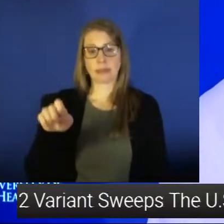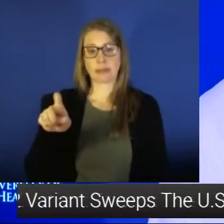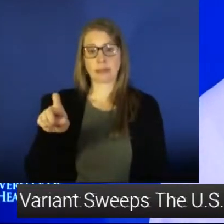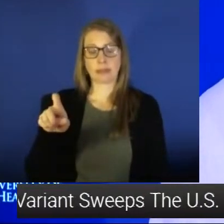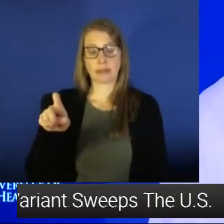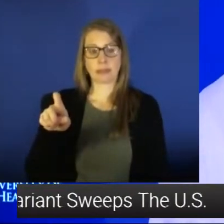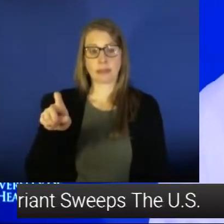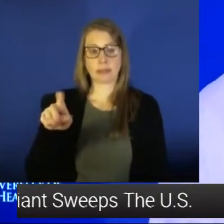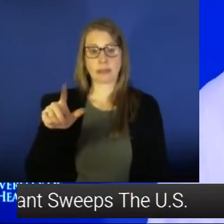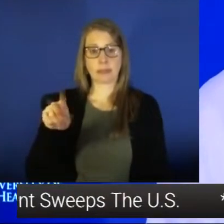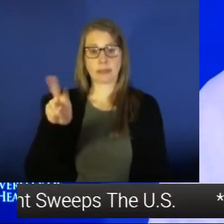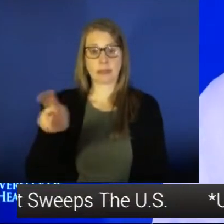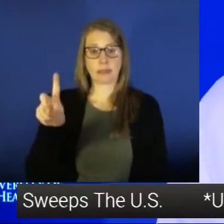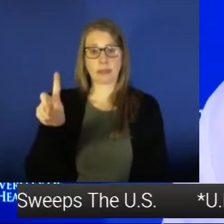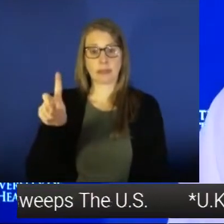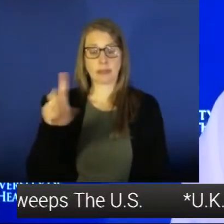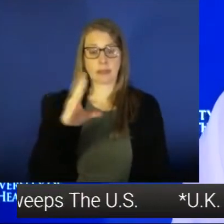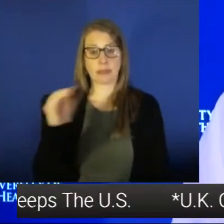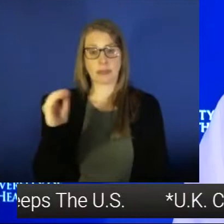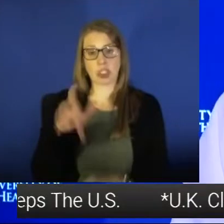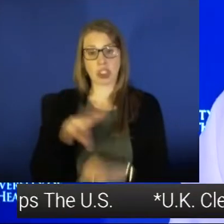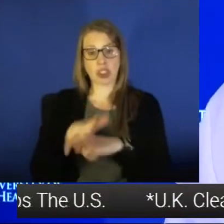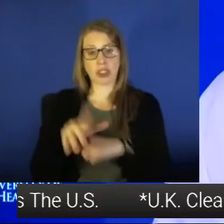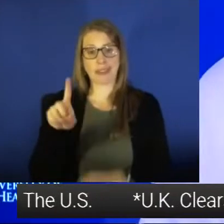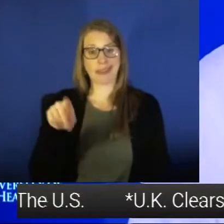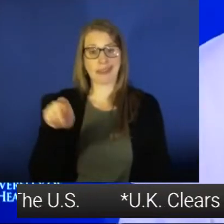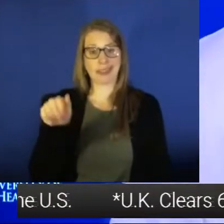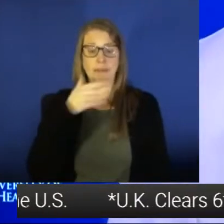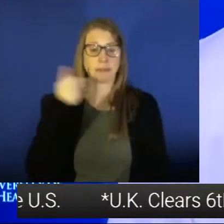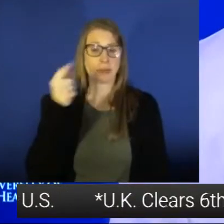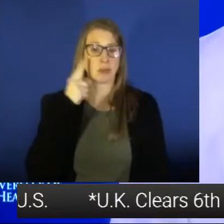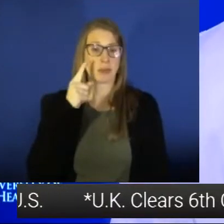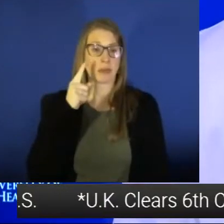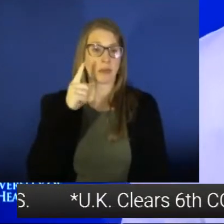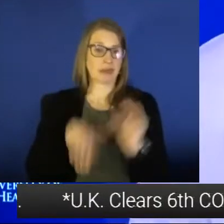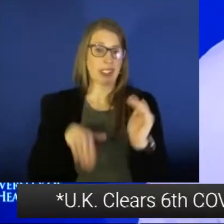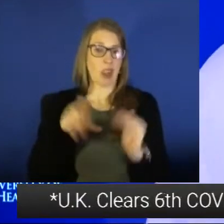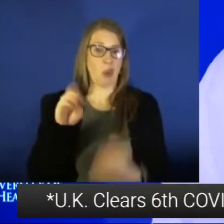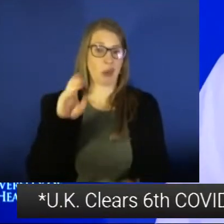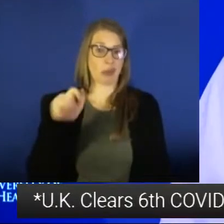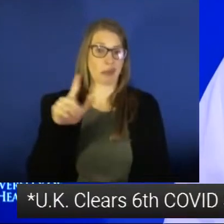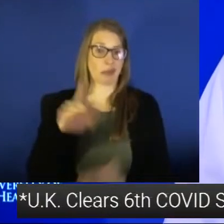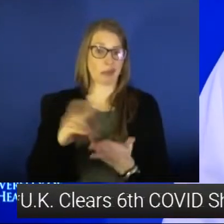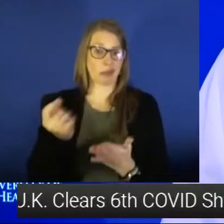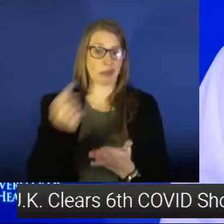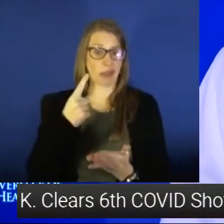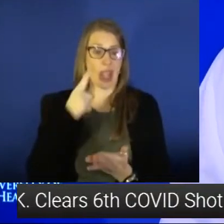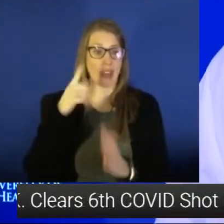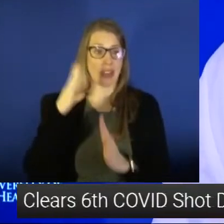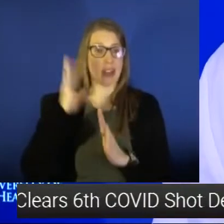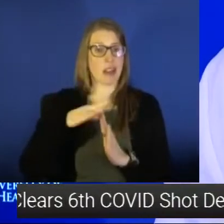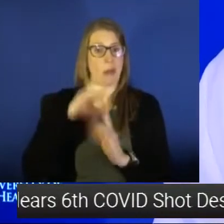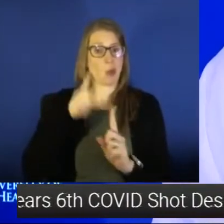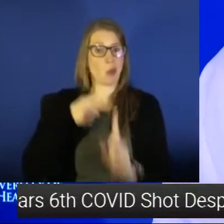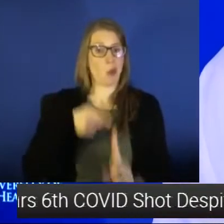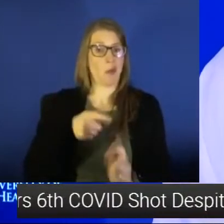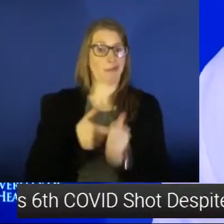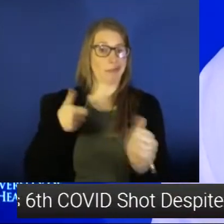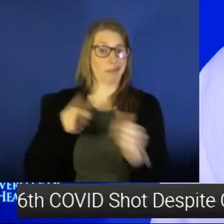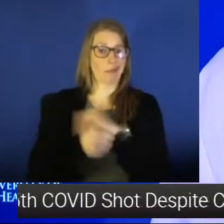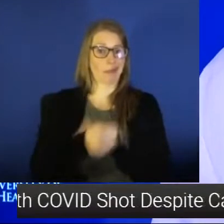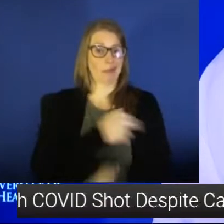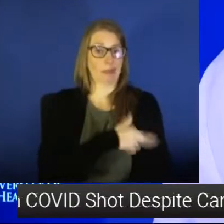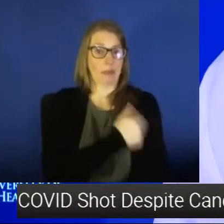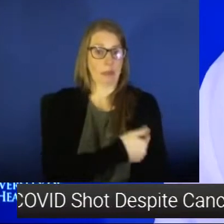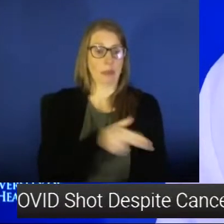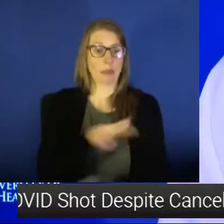is better than even those orals for influenza as well. And I think, again, the main goal is to keep you out of the hospital. Of course, we know that